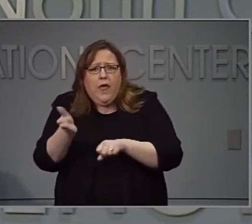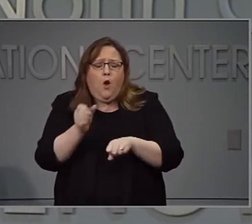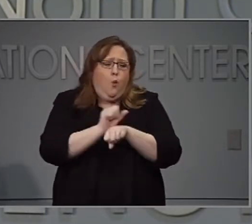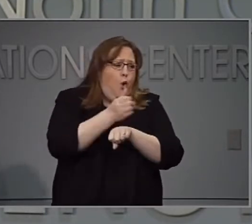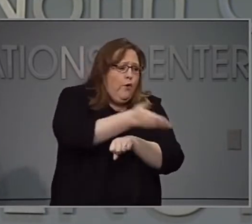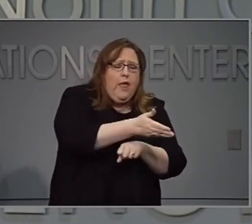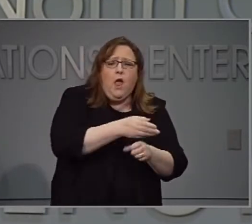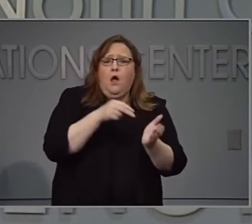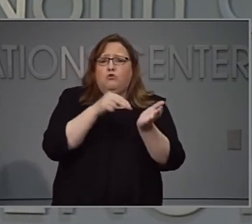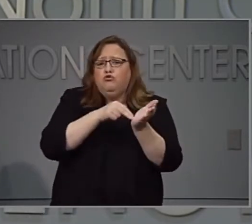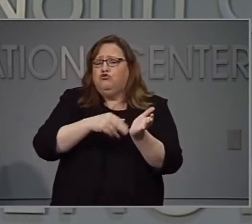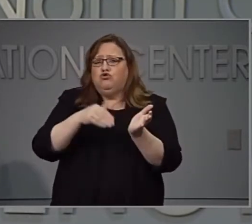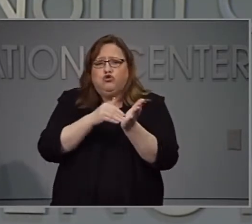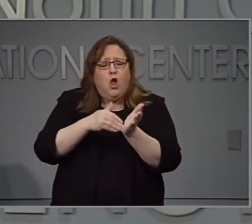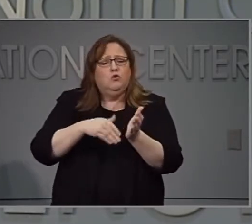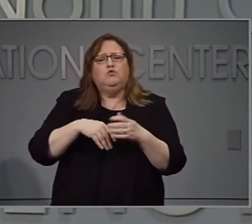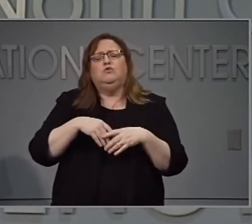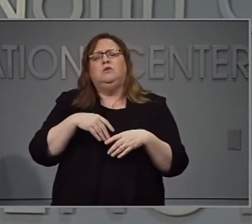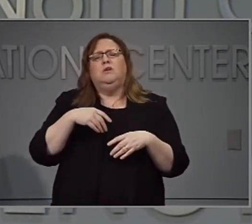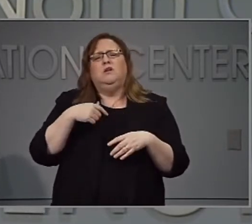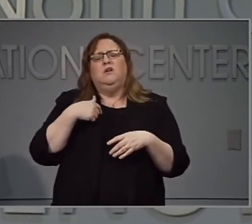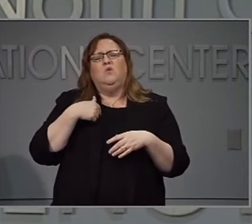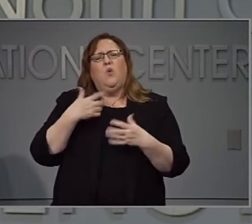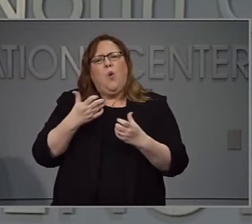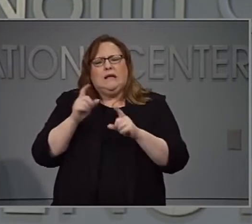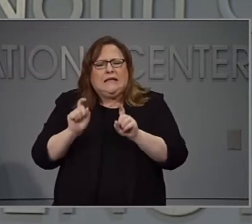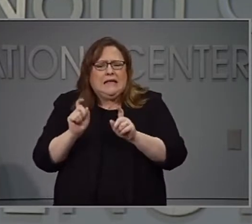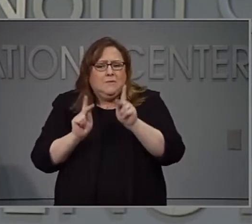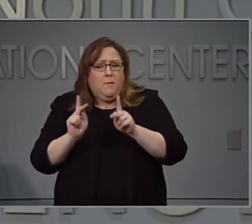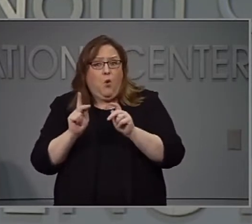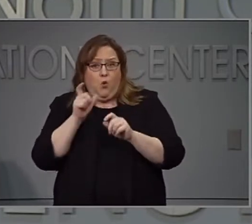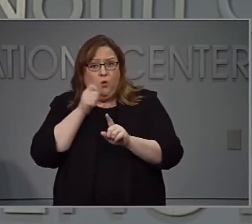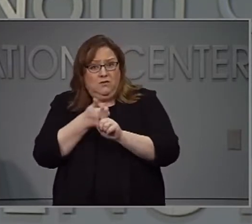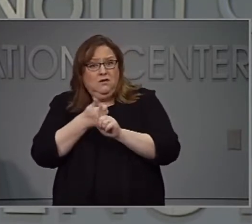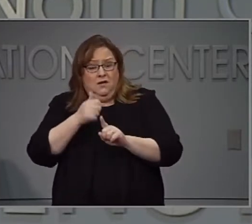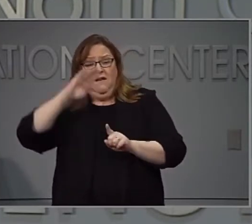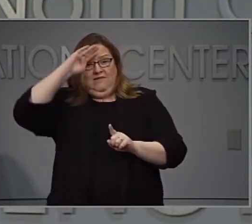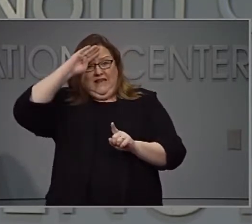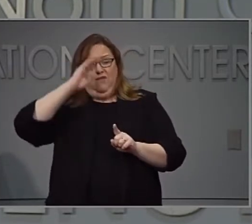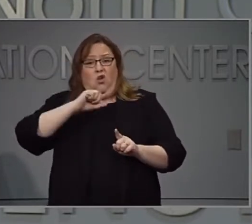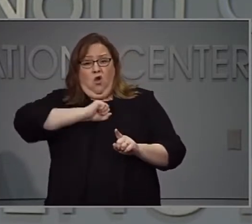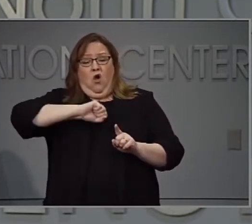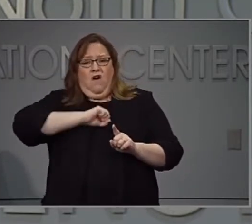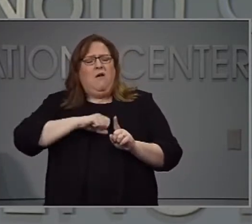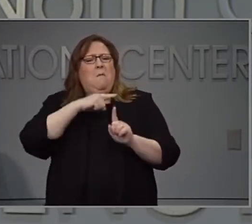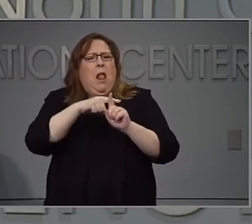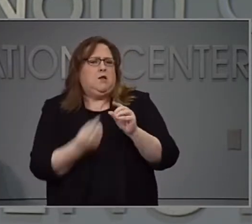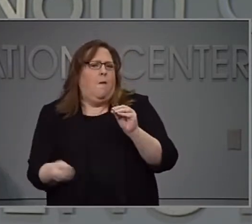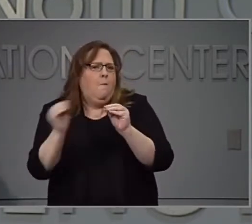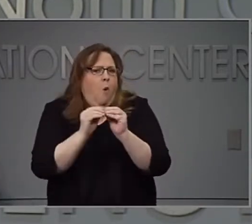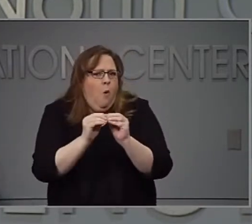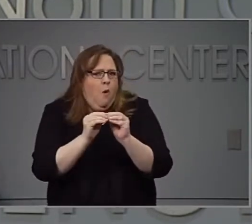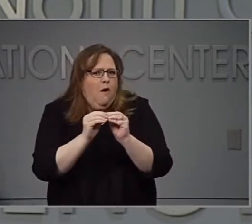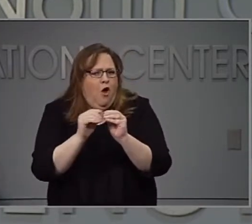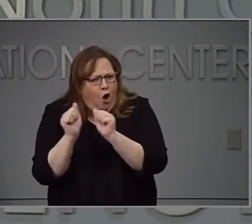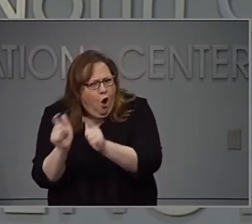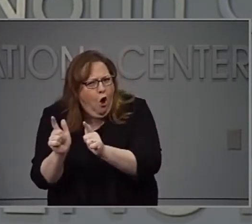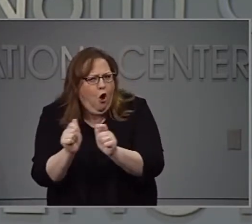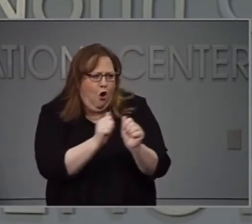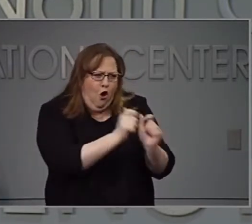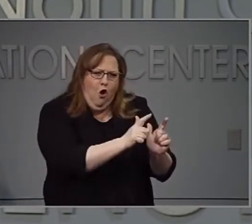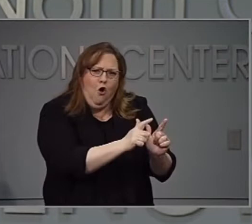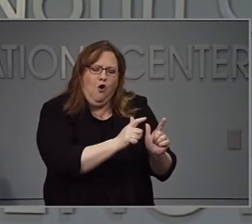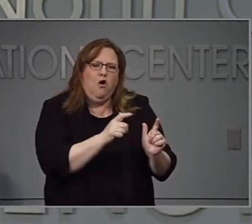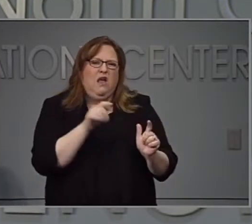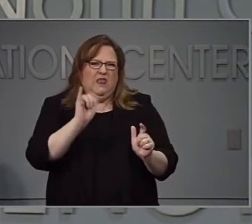test people who have symptoms, and I want us to even go beyond that, which is what we're beginning to do with our partnership